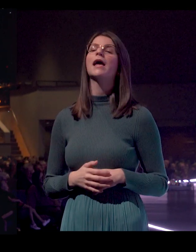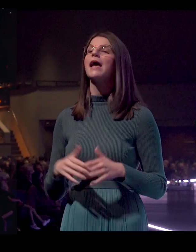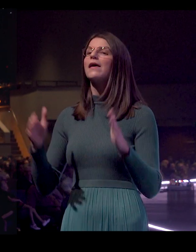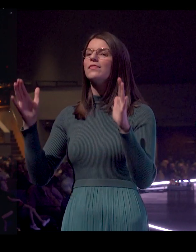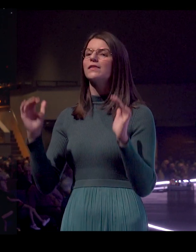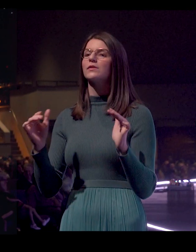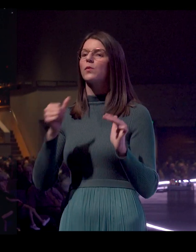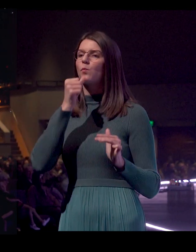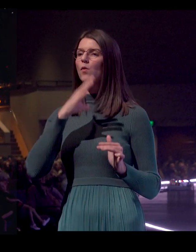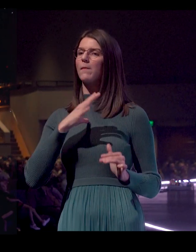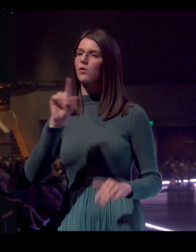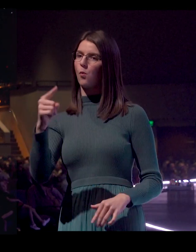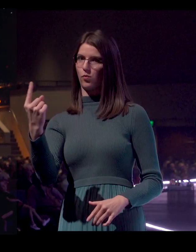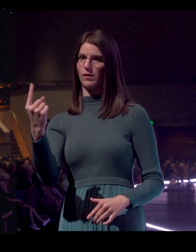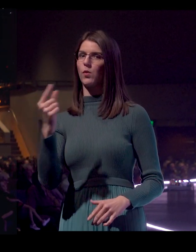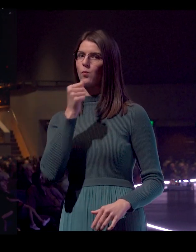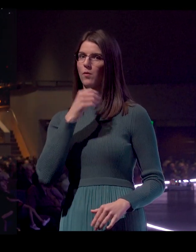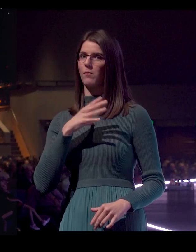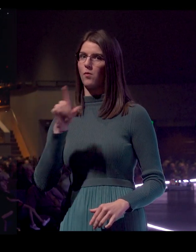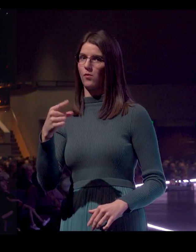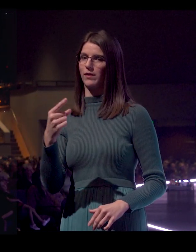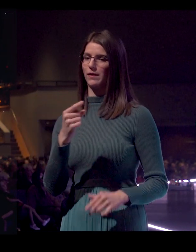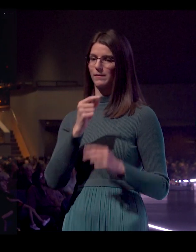Ladies, the new Ping